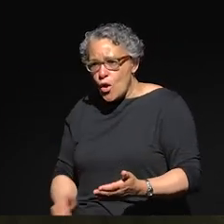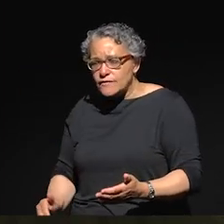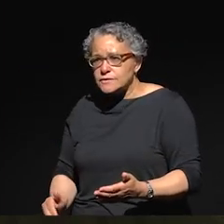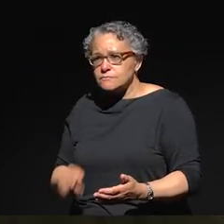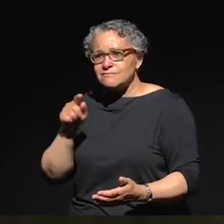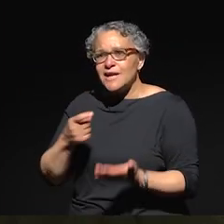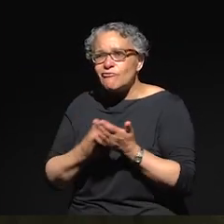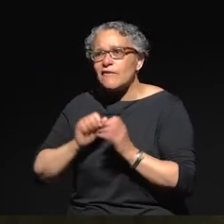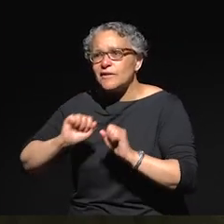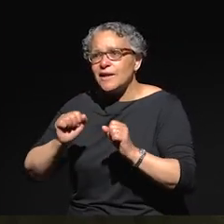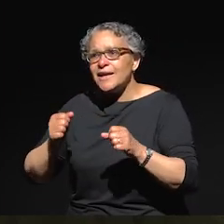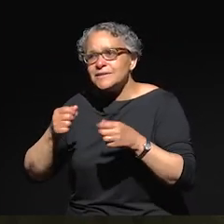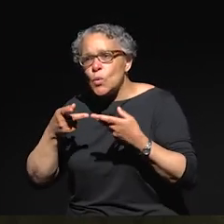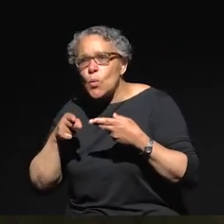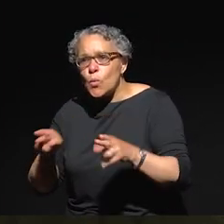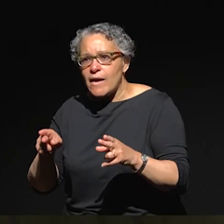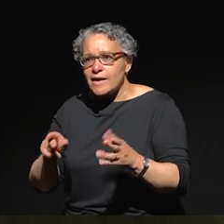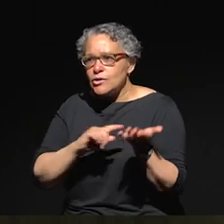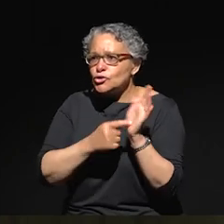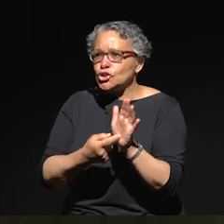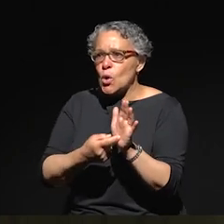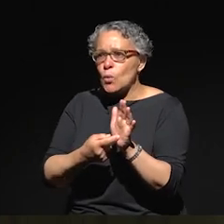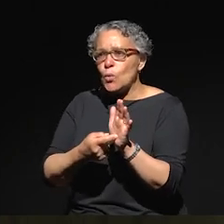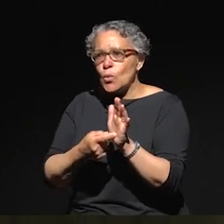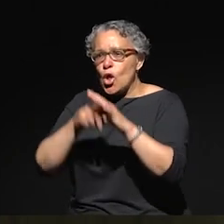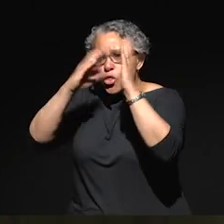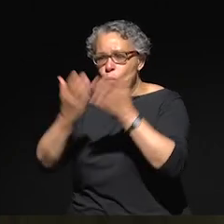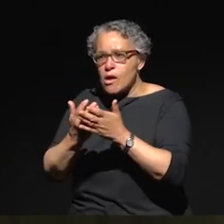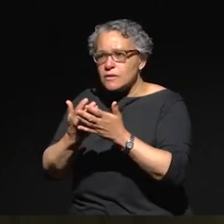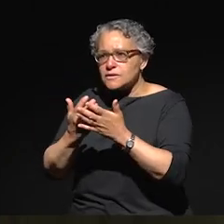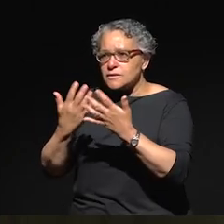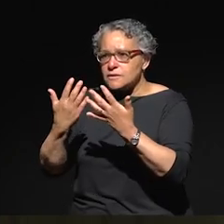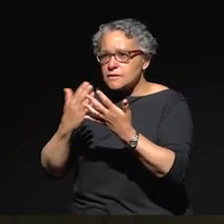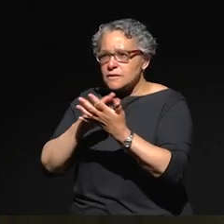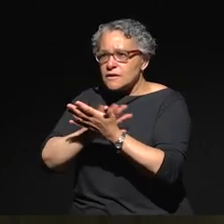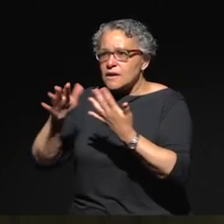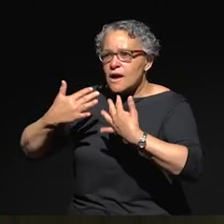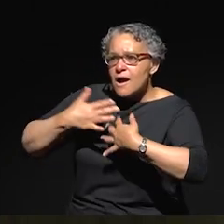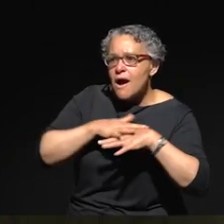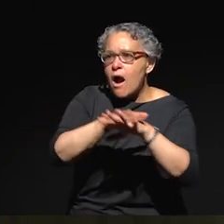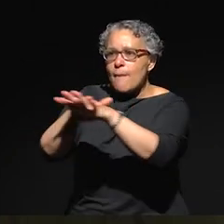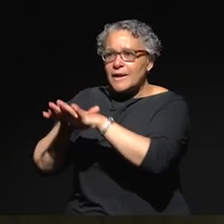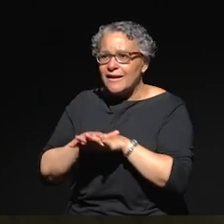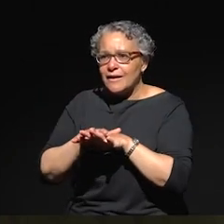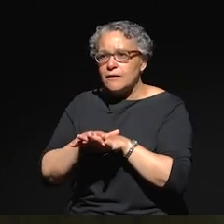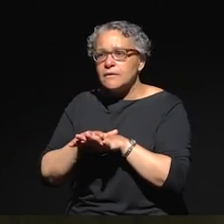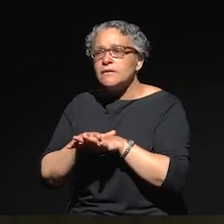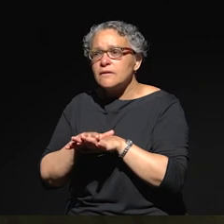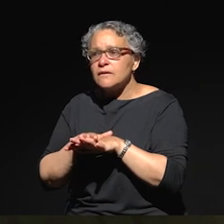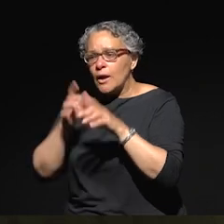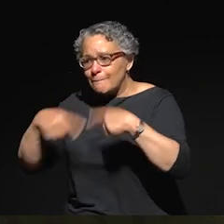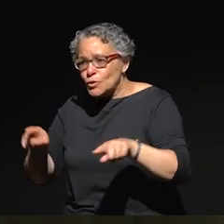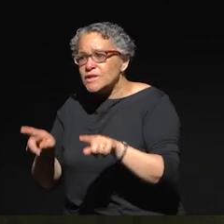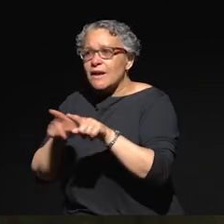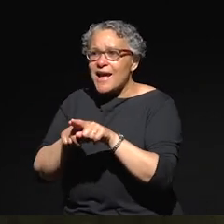representing the harmony of the world. Again, I was talking about musical harmony, the divine harmony of the universe. Another